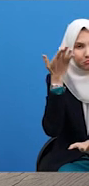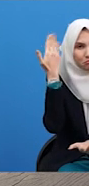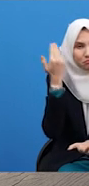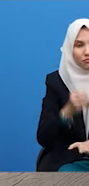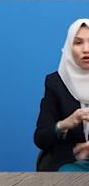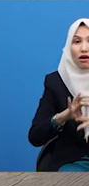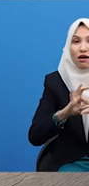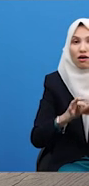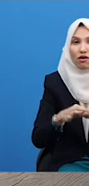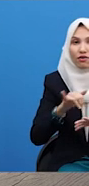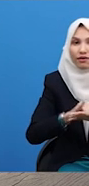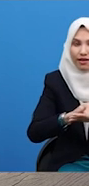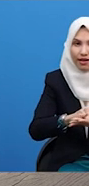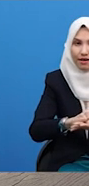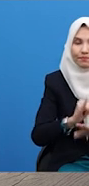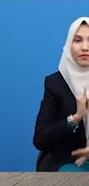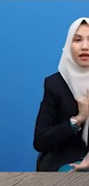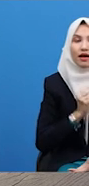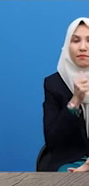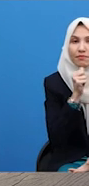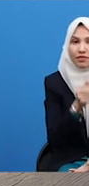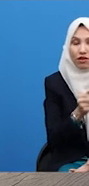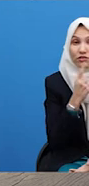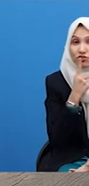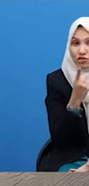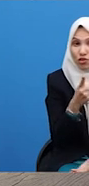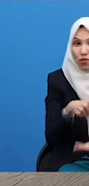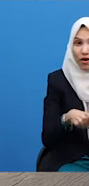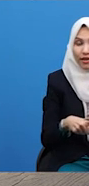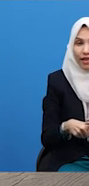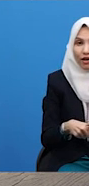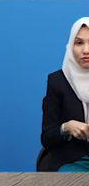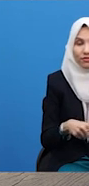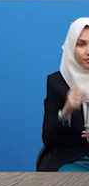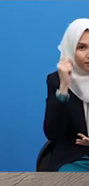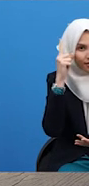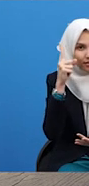sure what I was thinking when I...